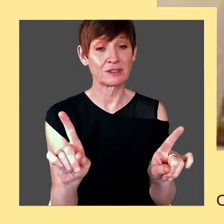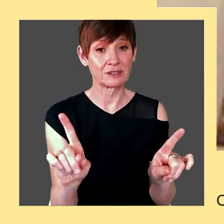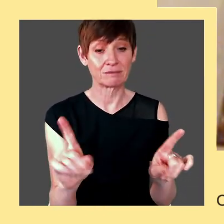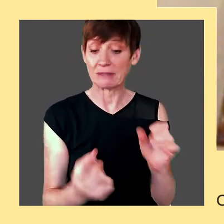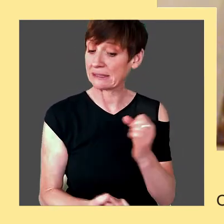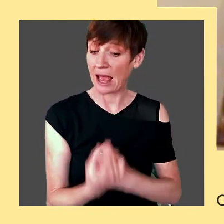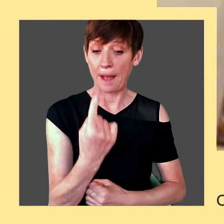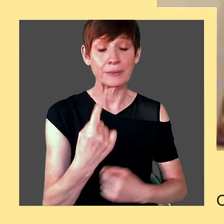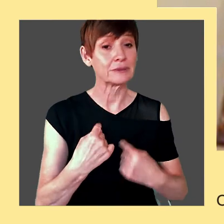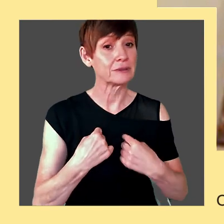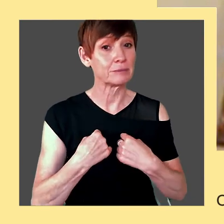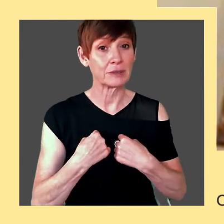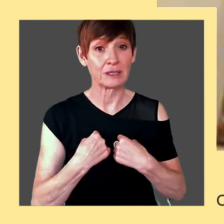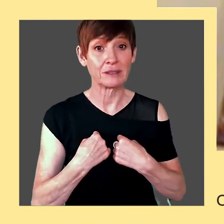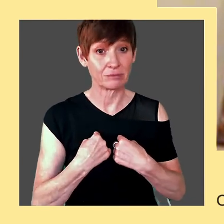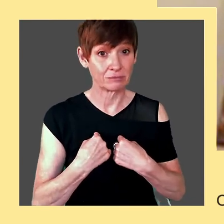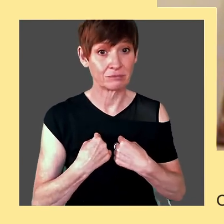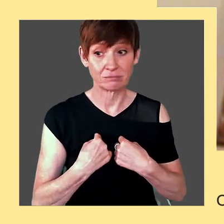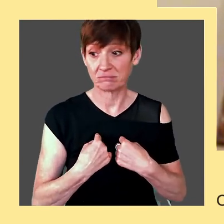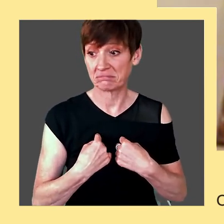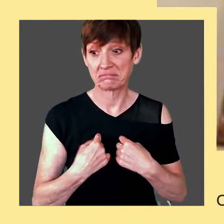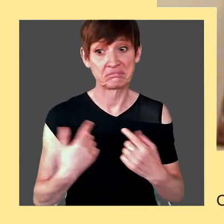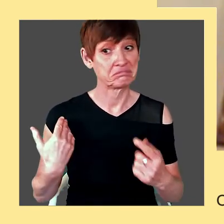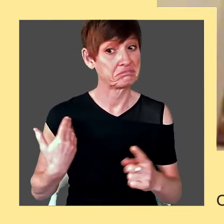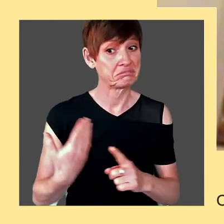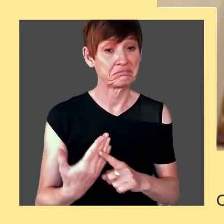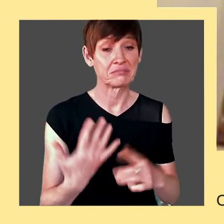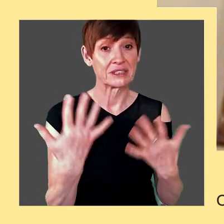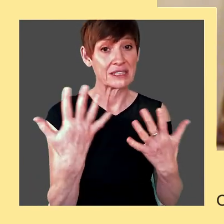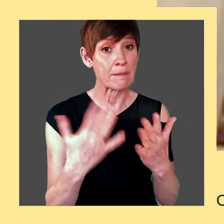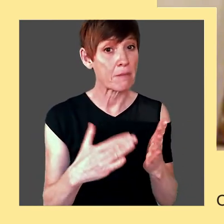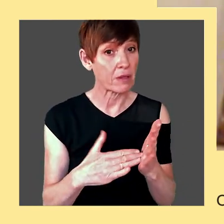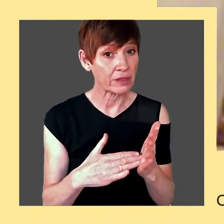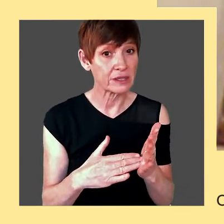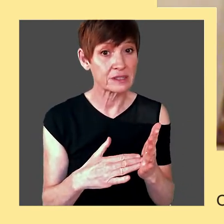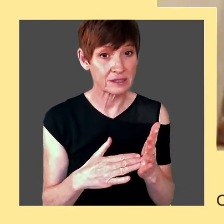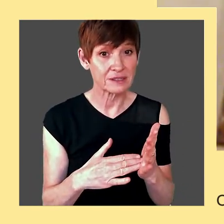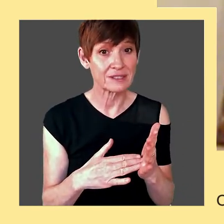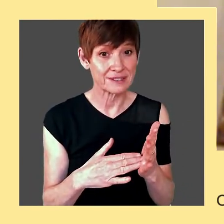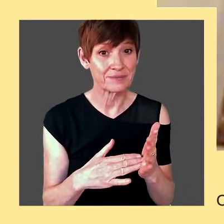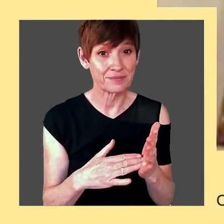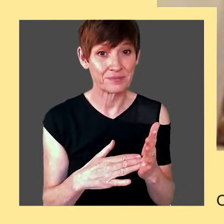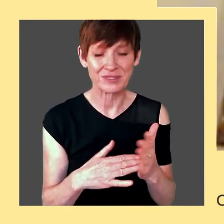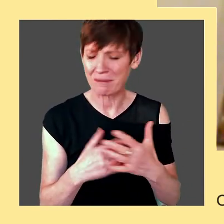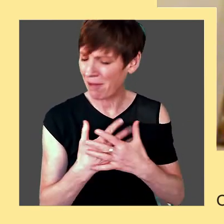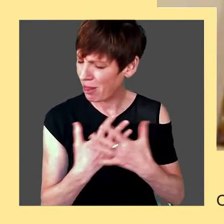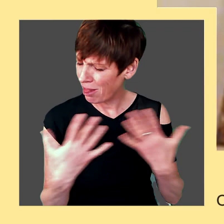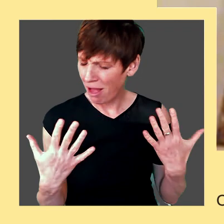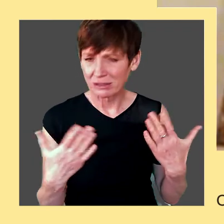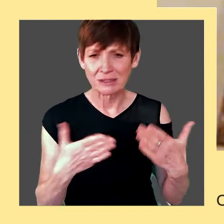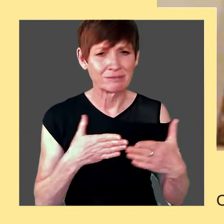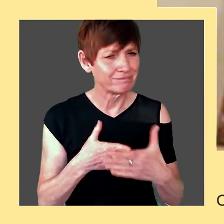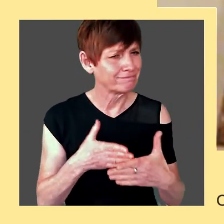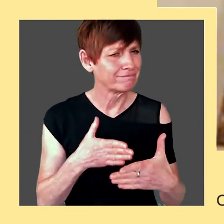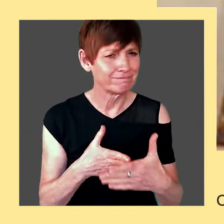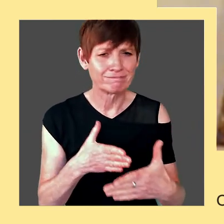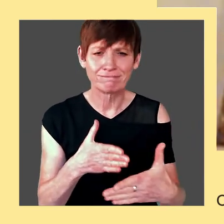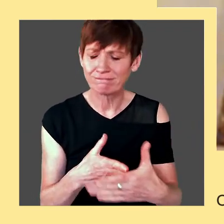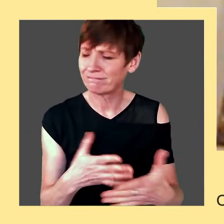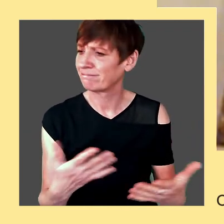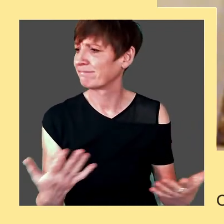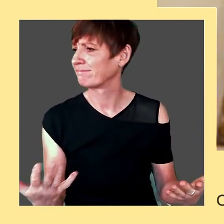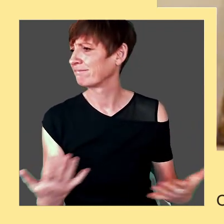me during last 10 months. I face a lot of problems. For example,